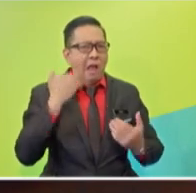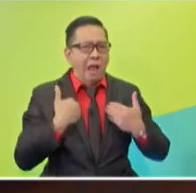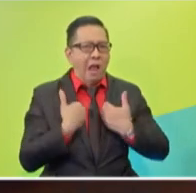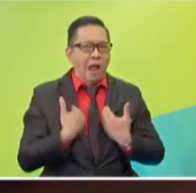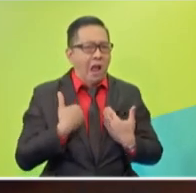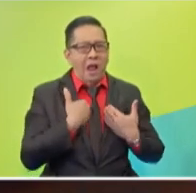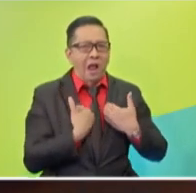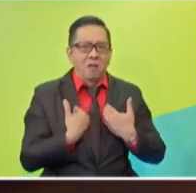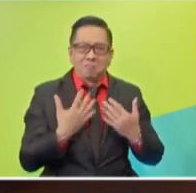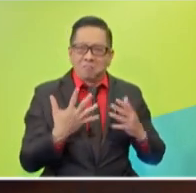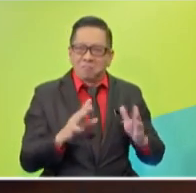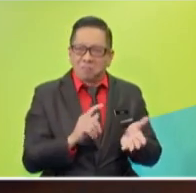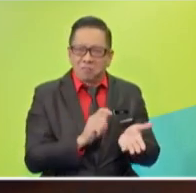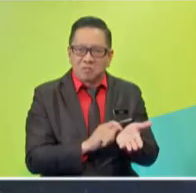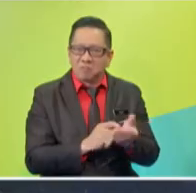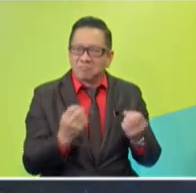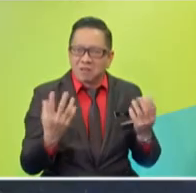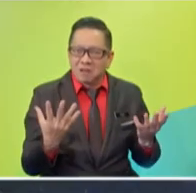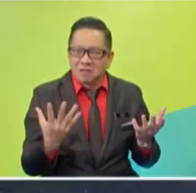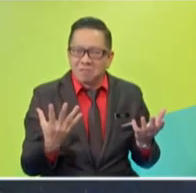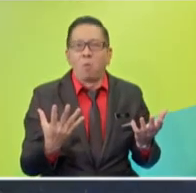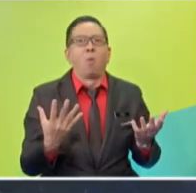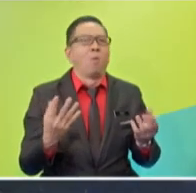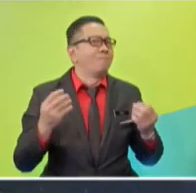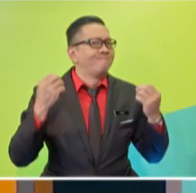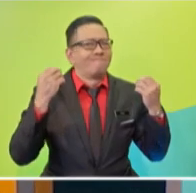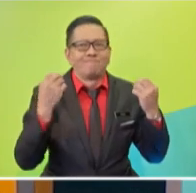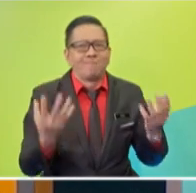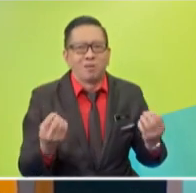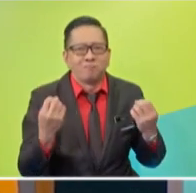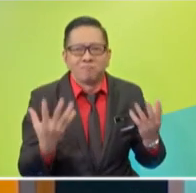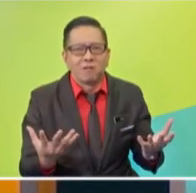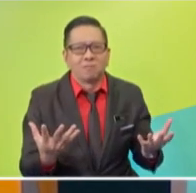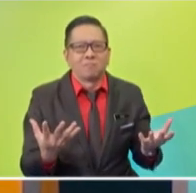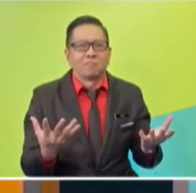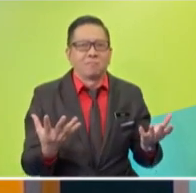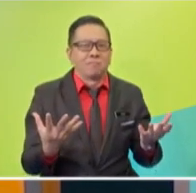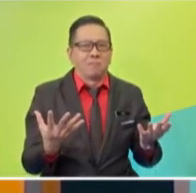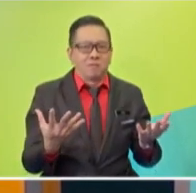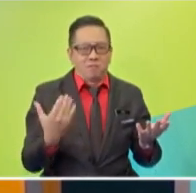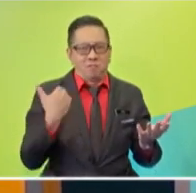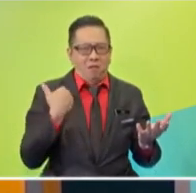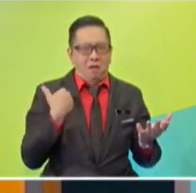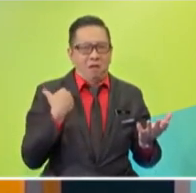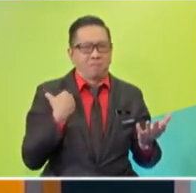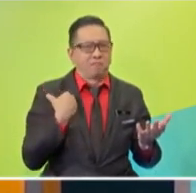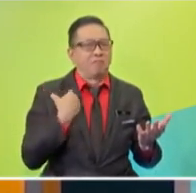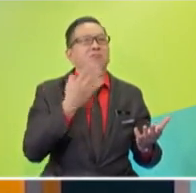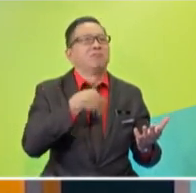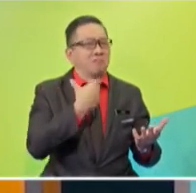that you have treated so far? Oh, there's been a lot, actually. Among them being